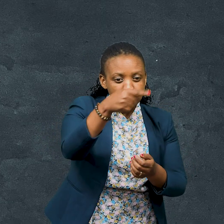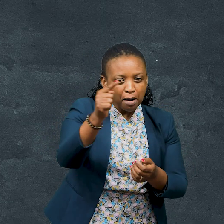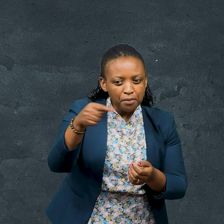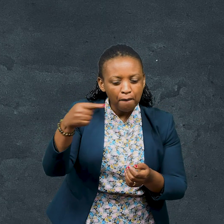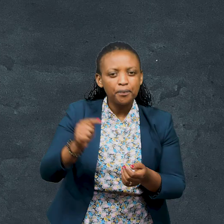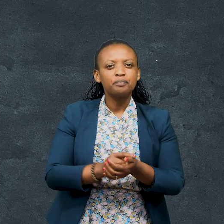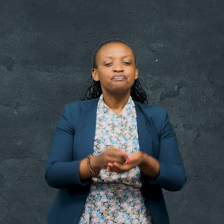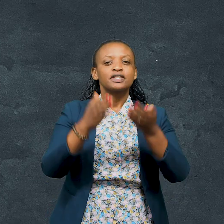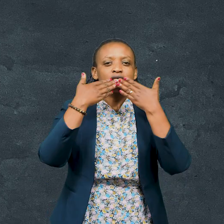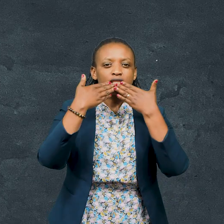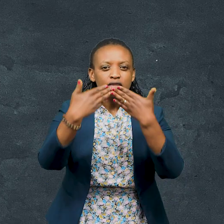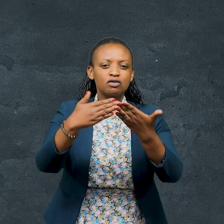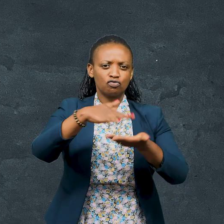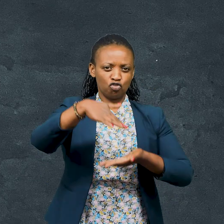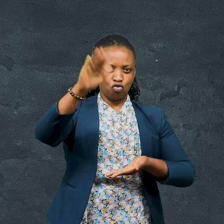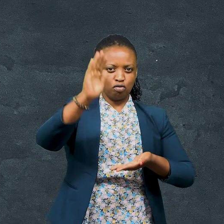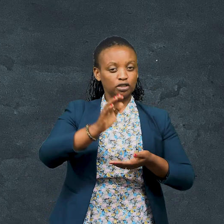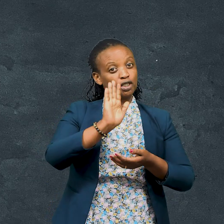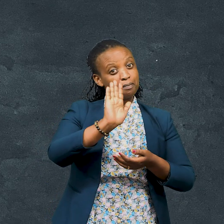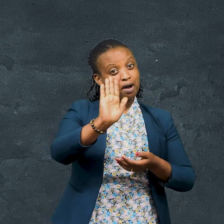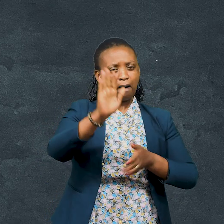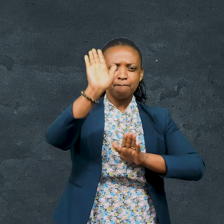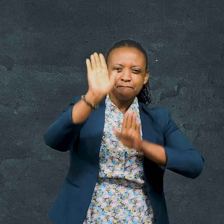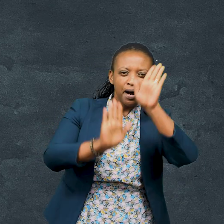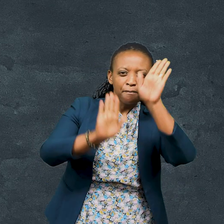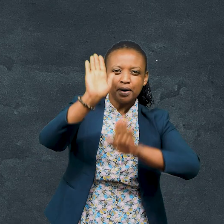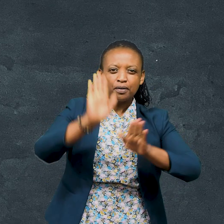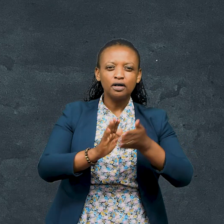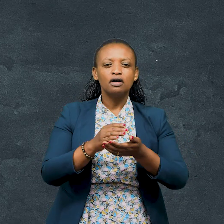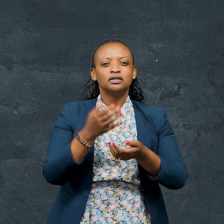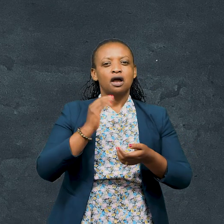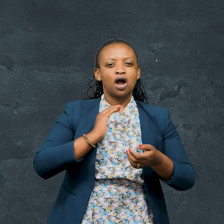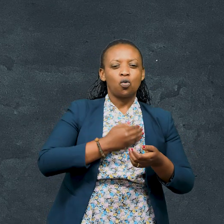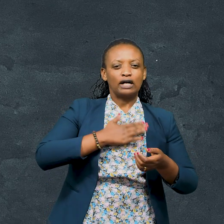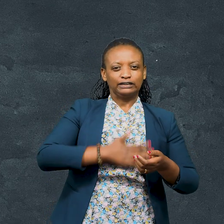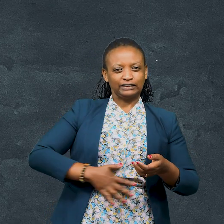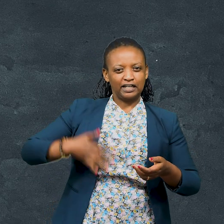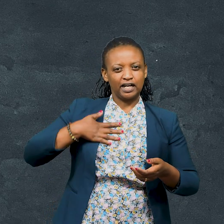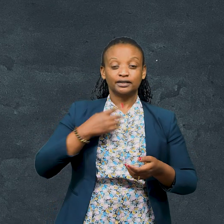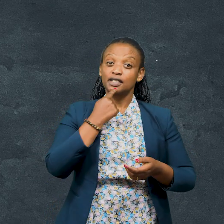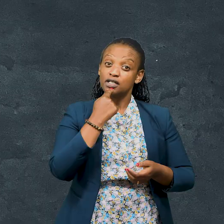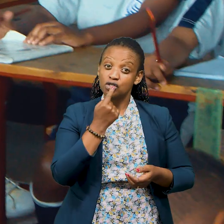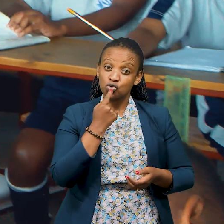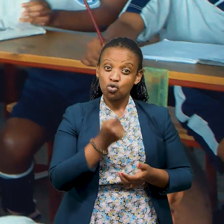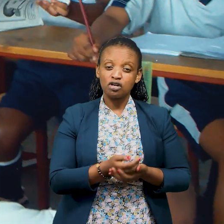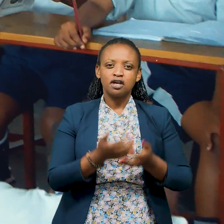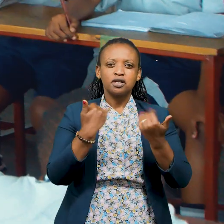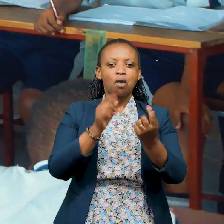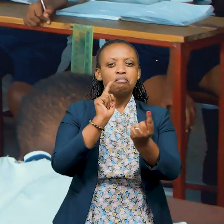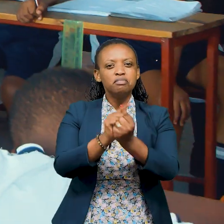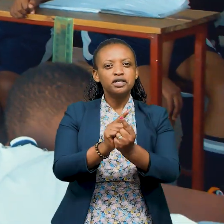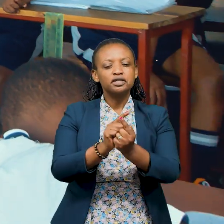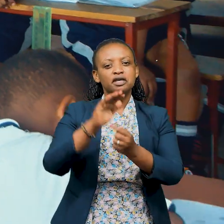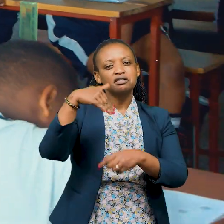for marking. And thank you so much for your participation in our science lesson.